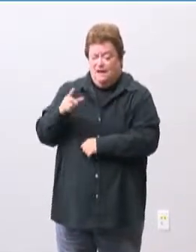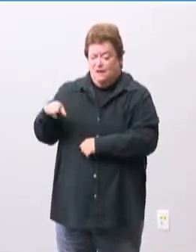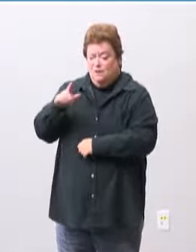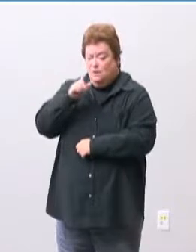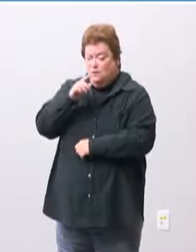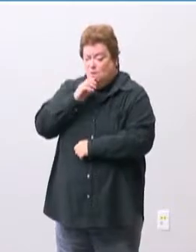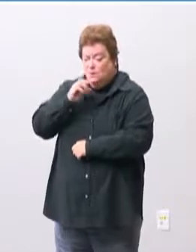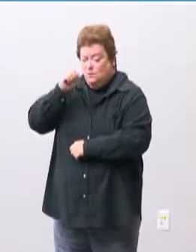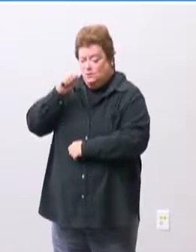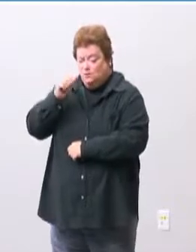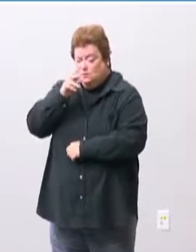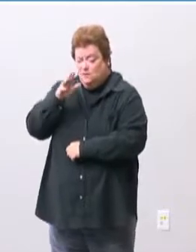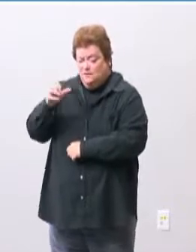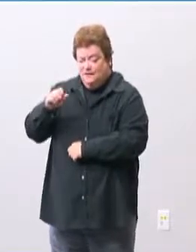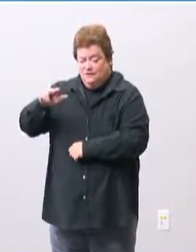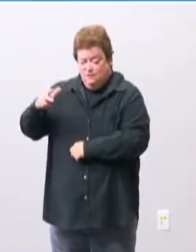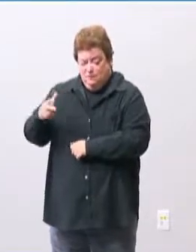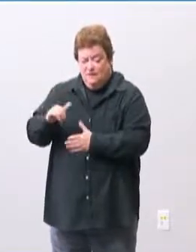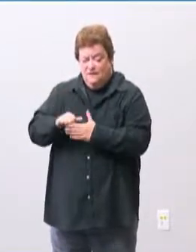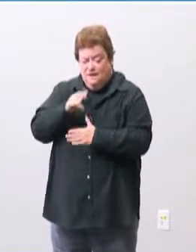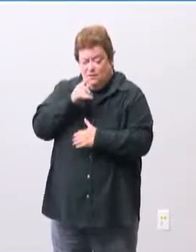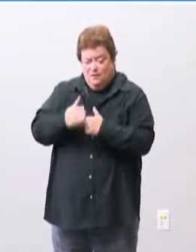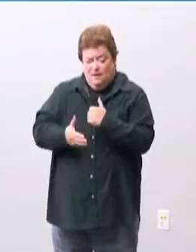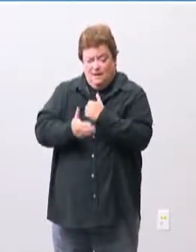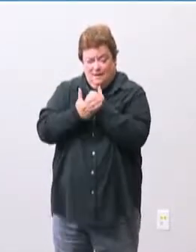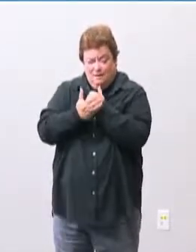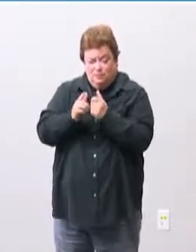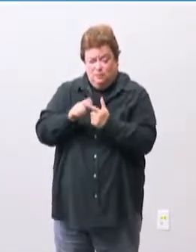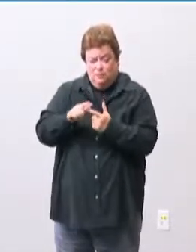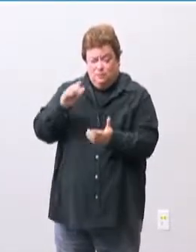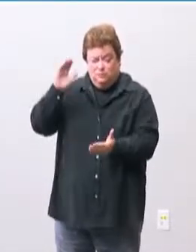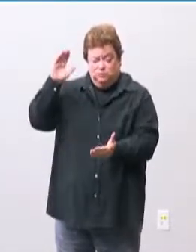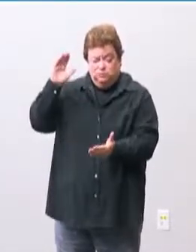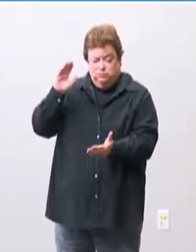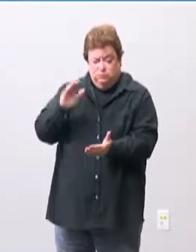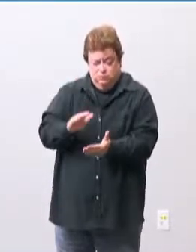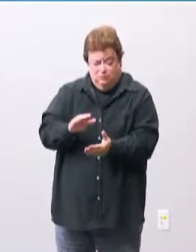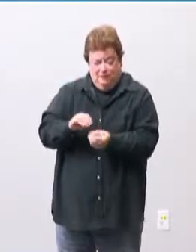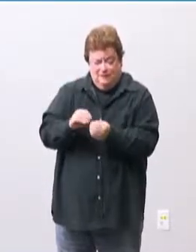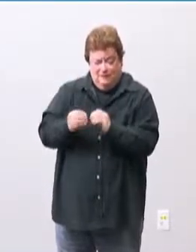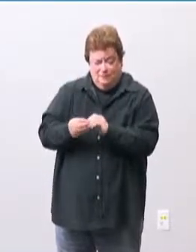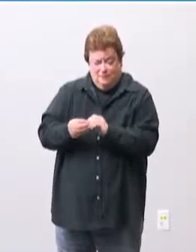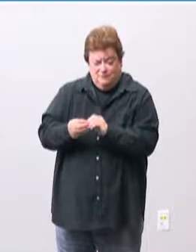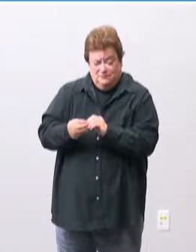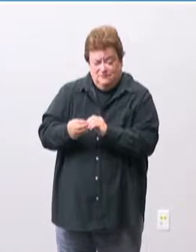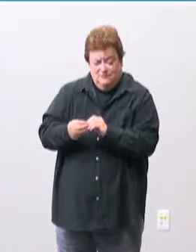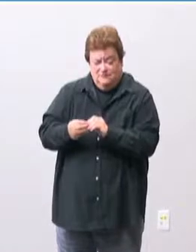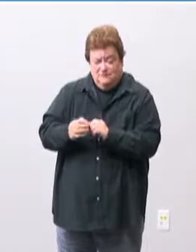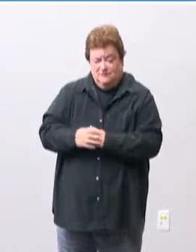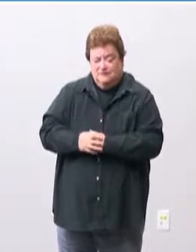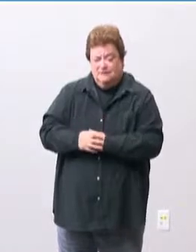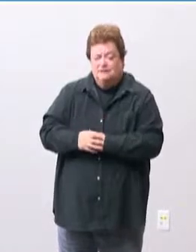their third doses, that'll help, you know, kind of bring the case rate down and the hospital numbers